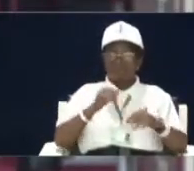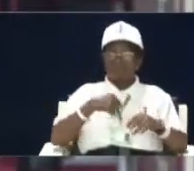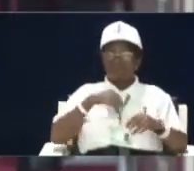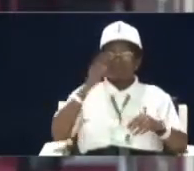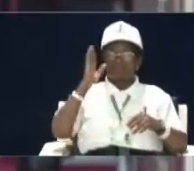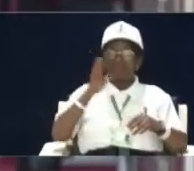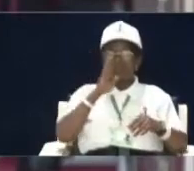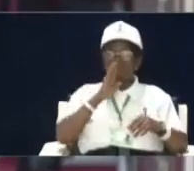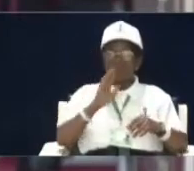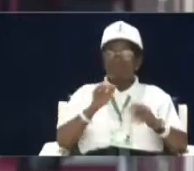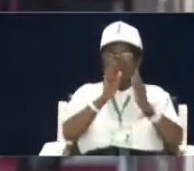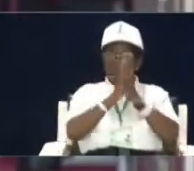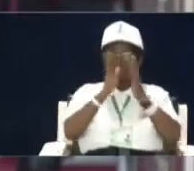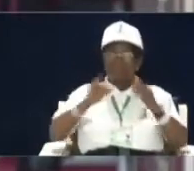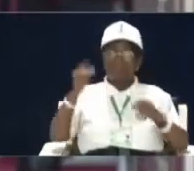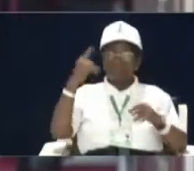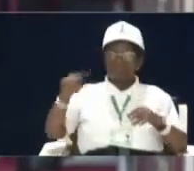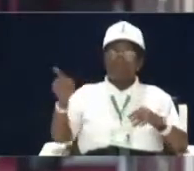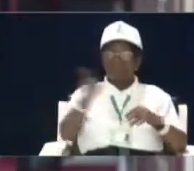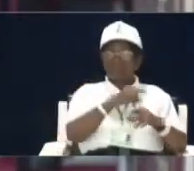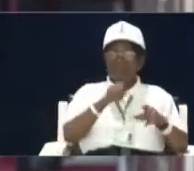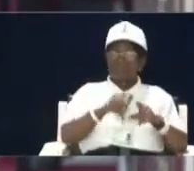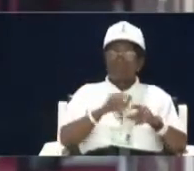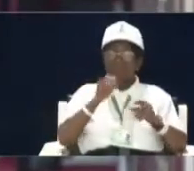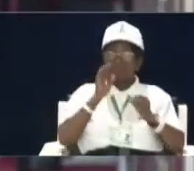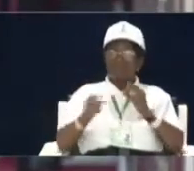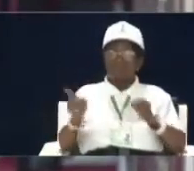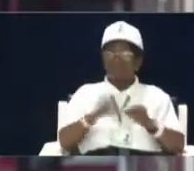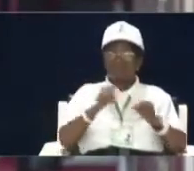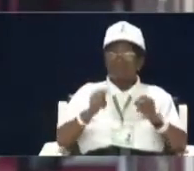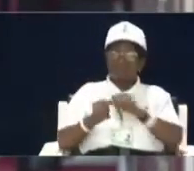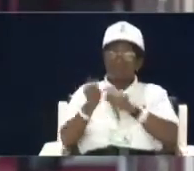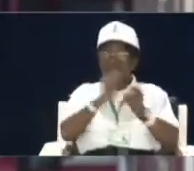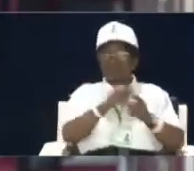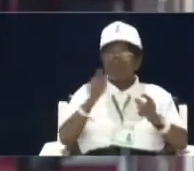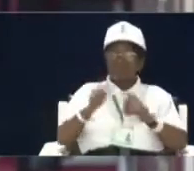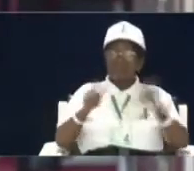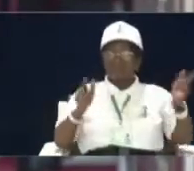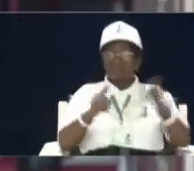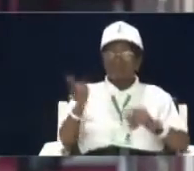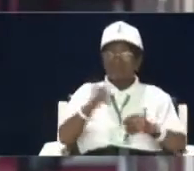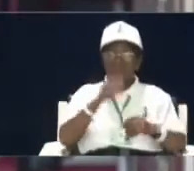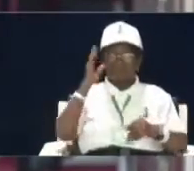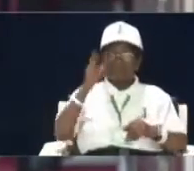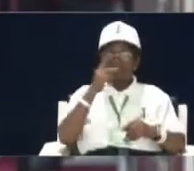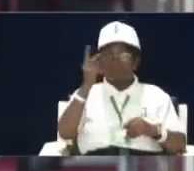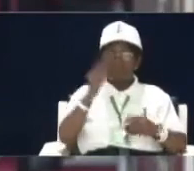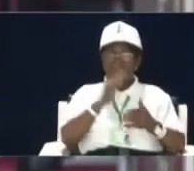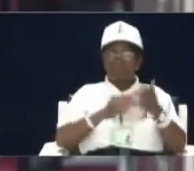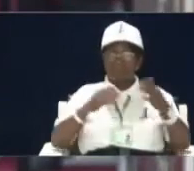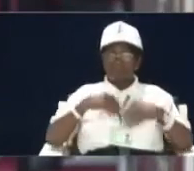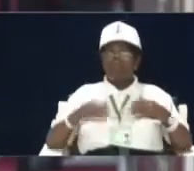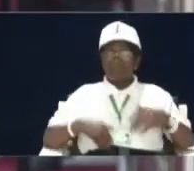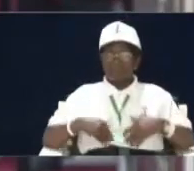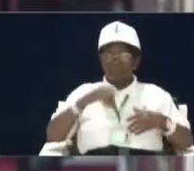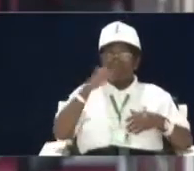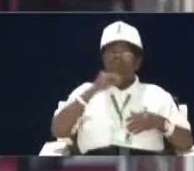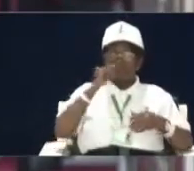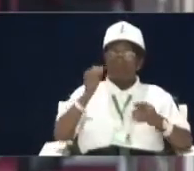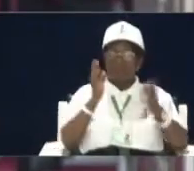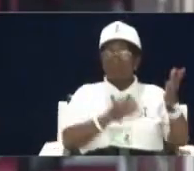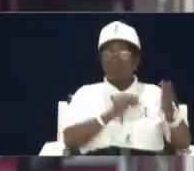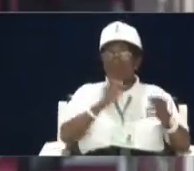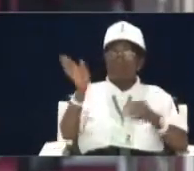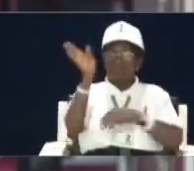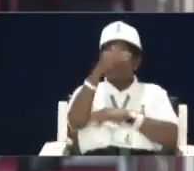you. So if you will turn to your left, you will see somebody who is carrying a placard. It